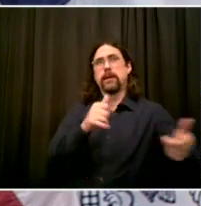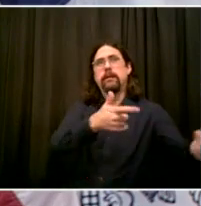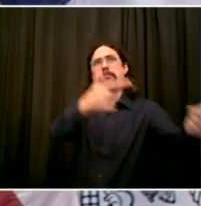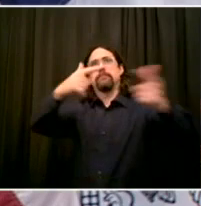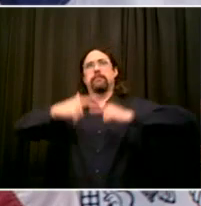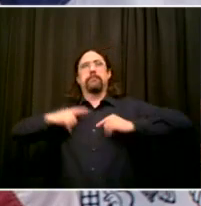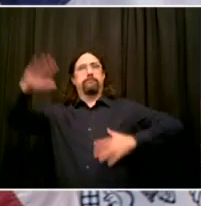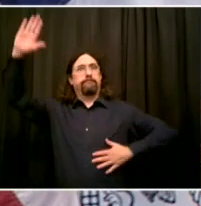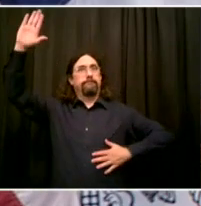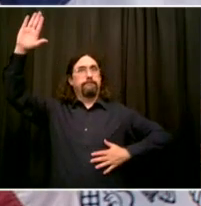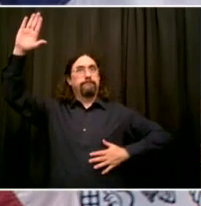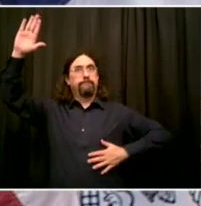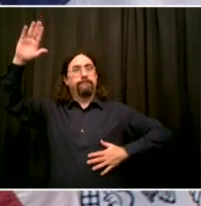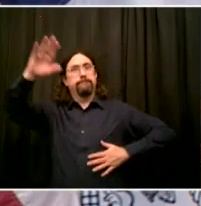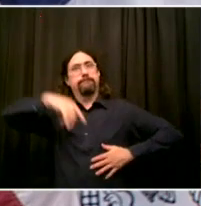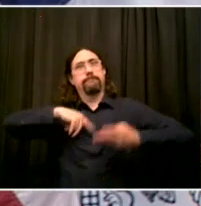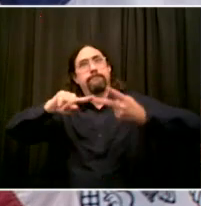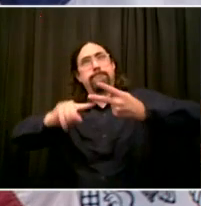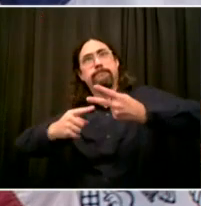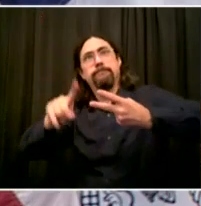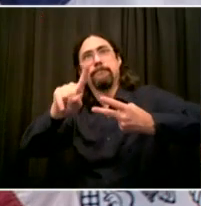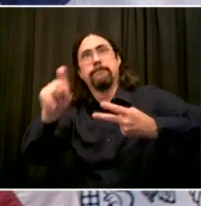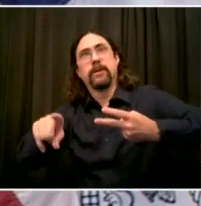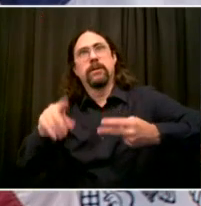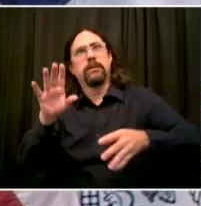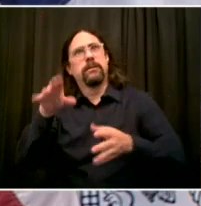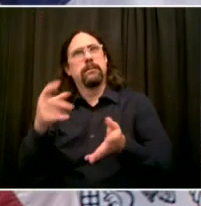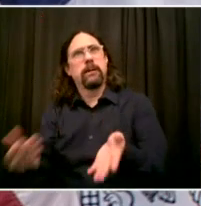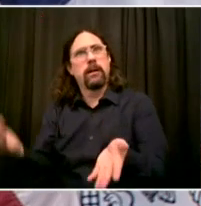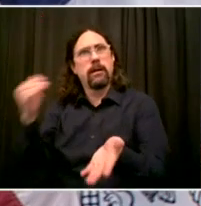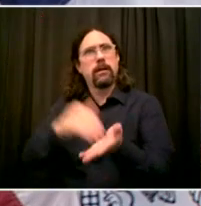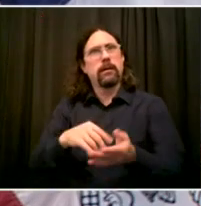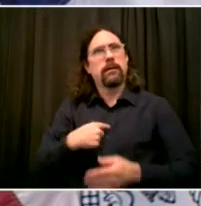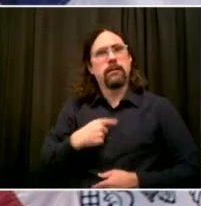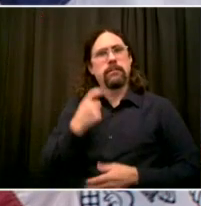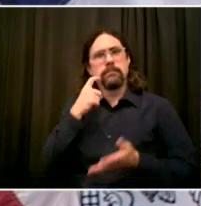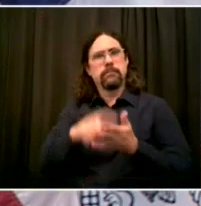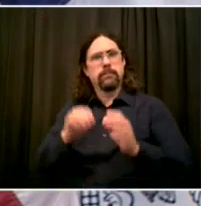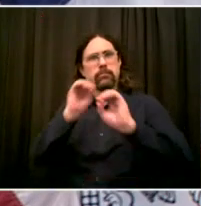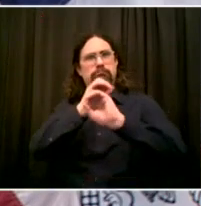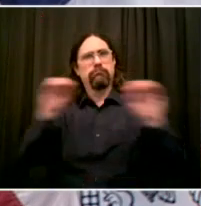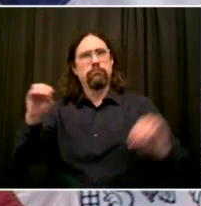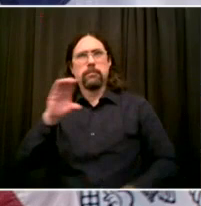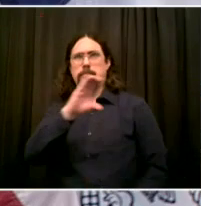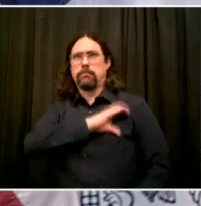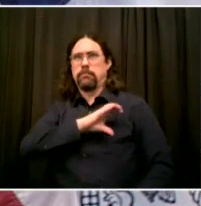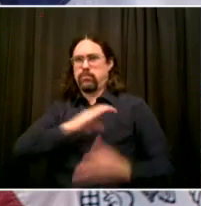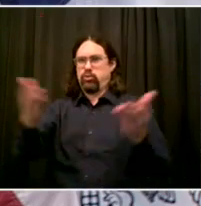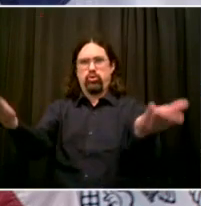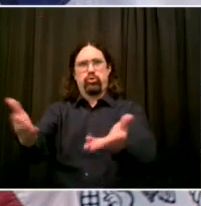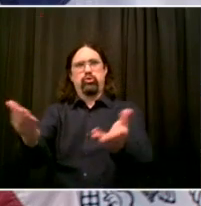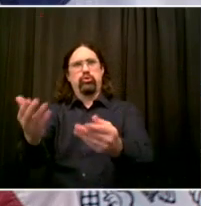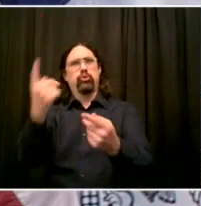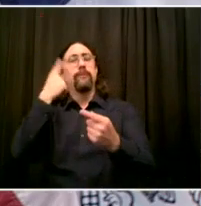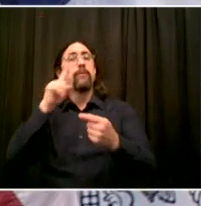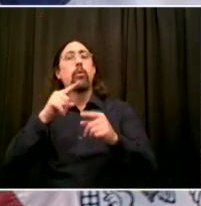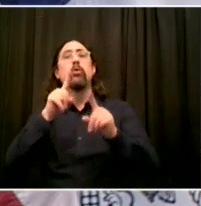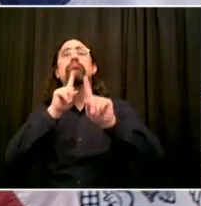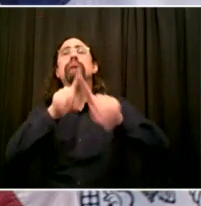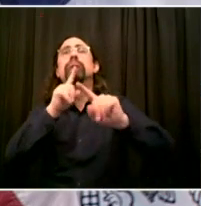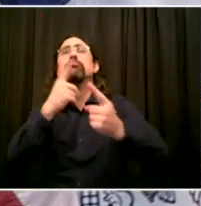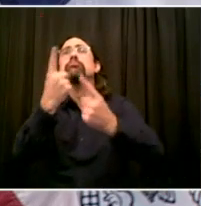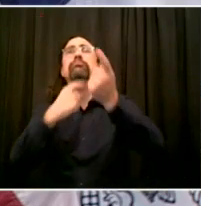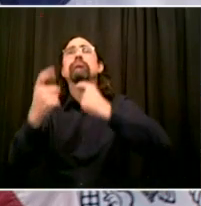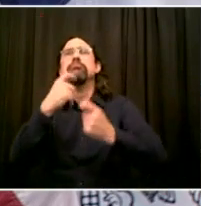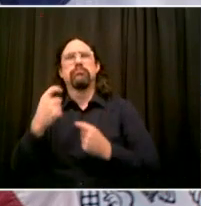you two together, excuse me, for quite some time. Are you still confident? I know you've been asked this before, but are you still confident at this moment in